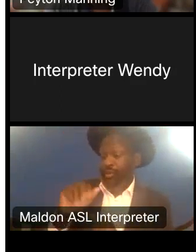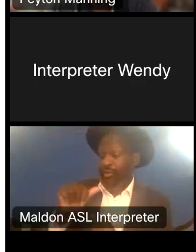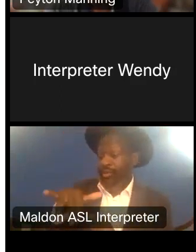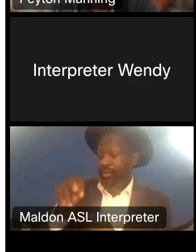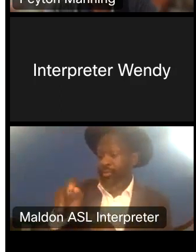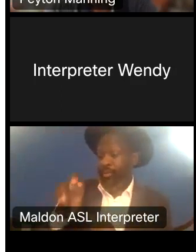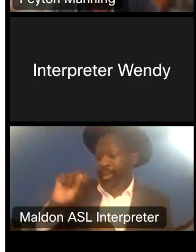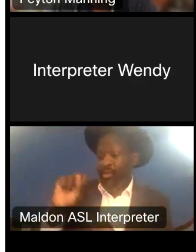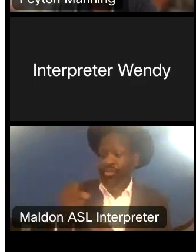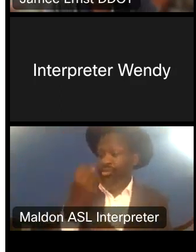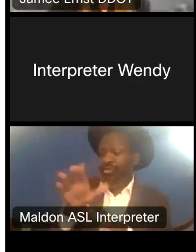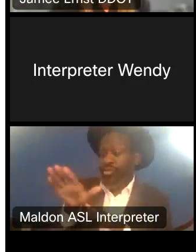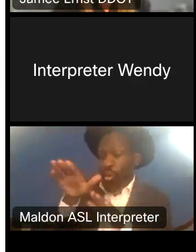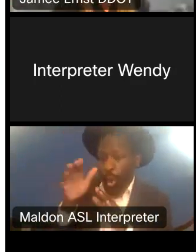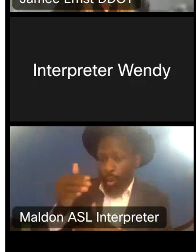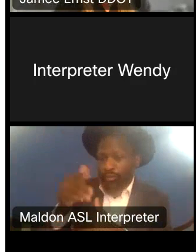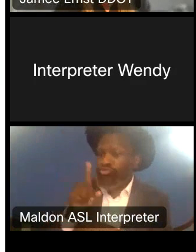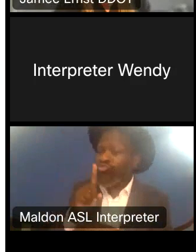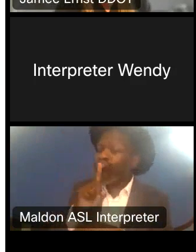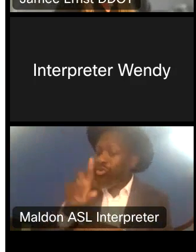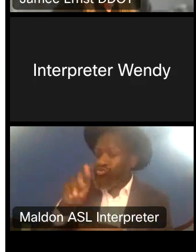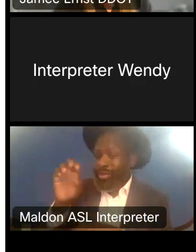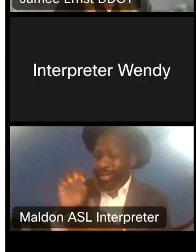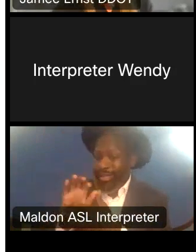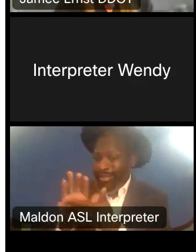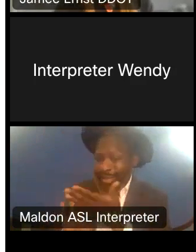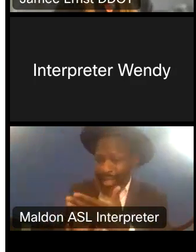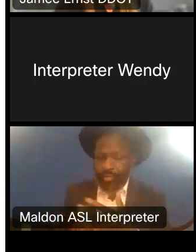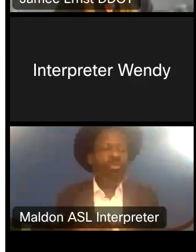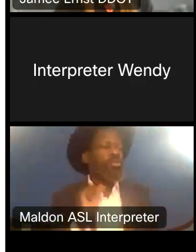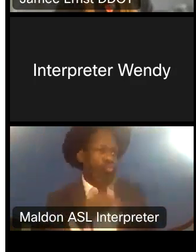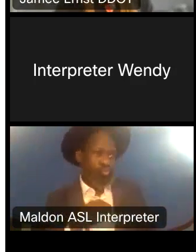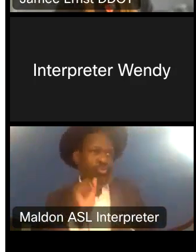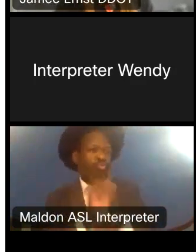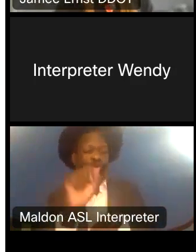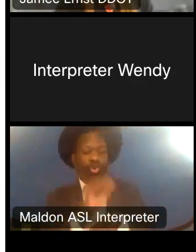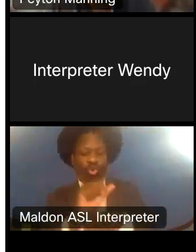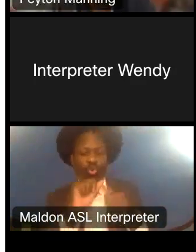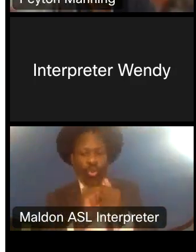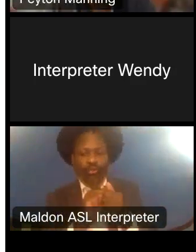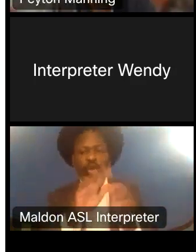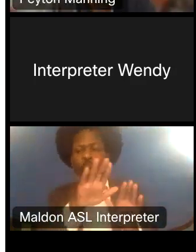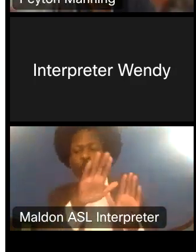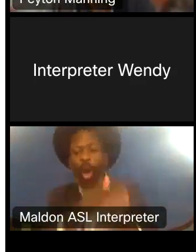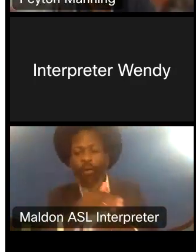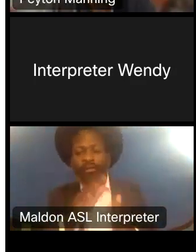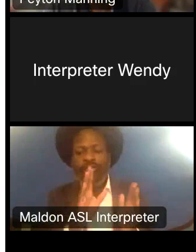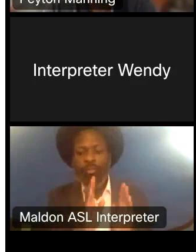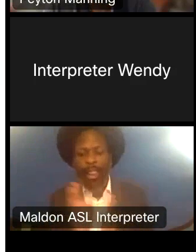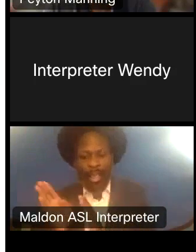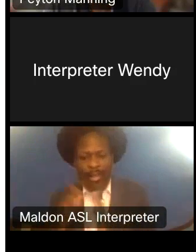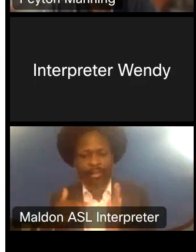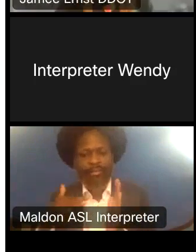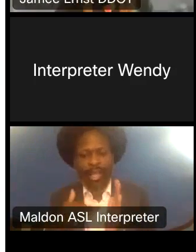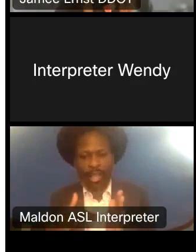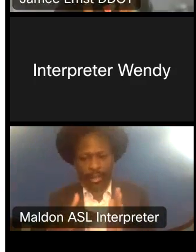redesign? So we have been working with the Office of Planning on their study on New York Avenue. I'm not sure if that's